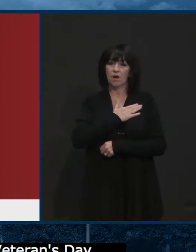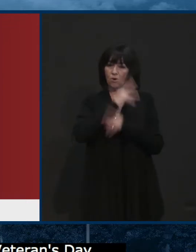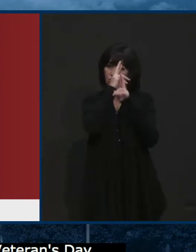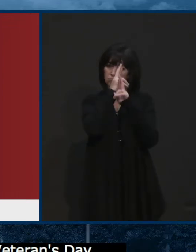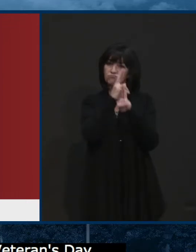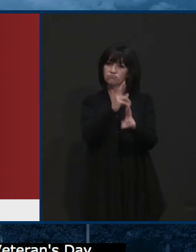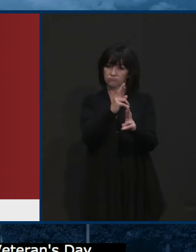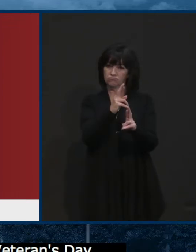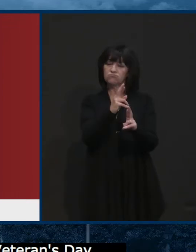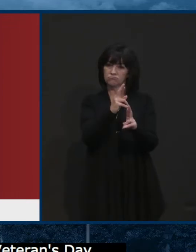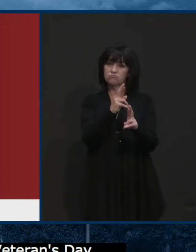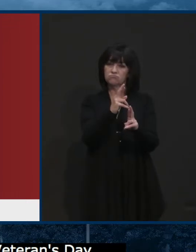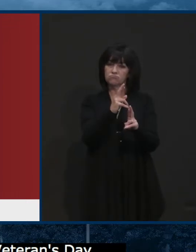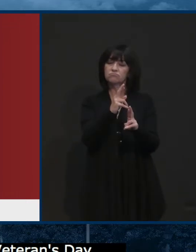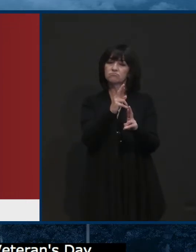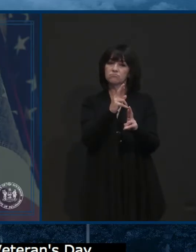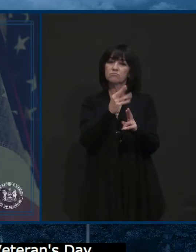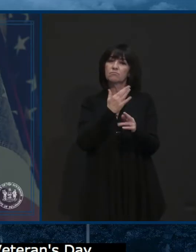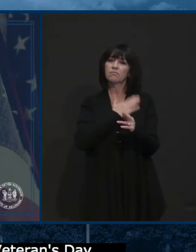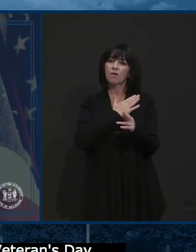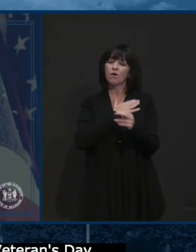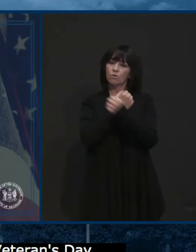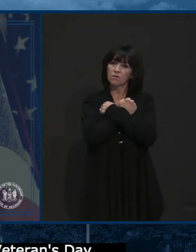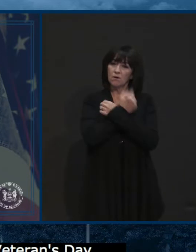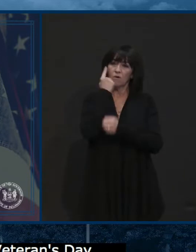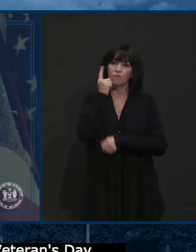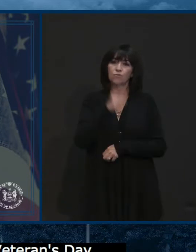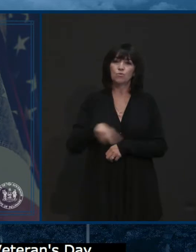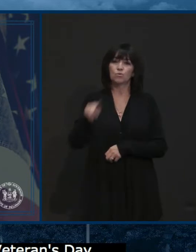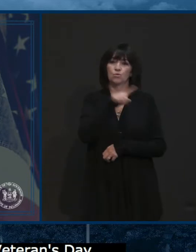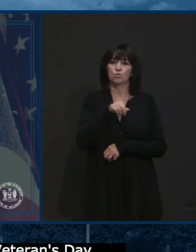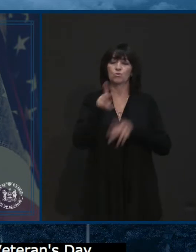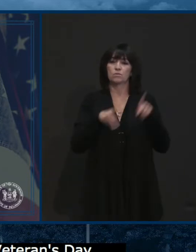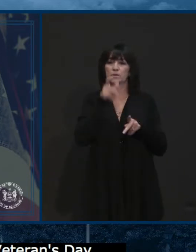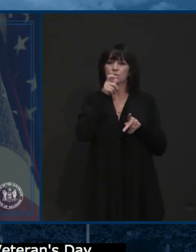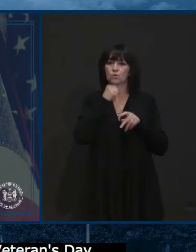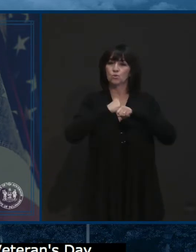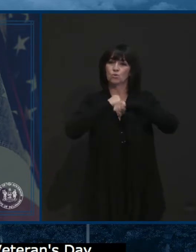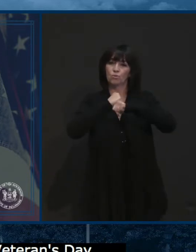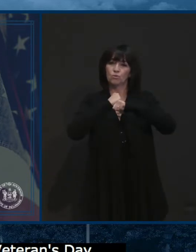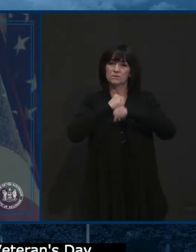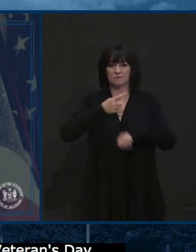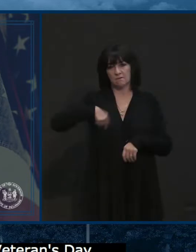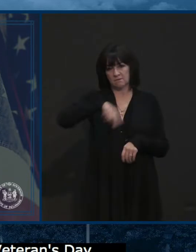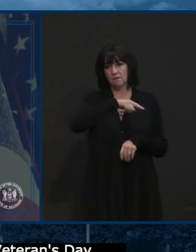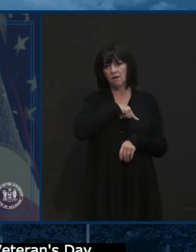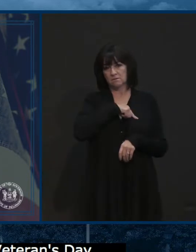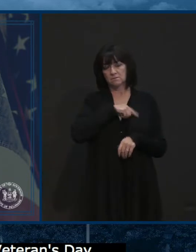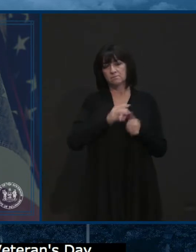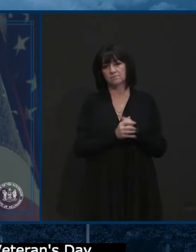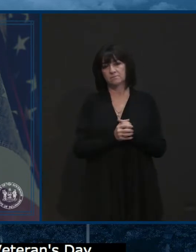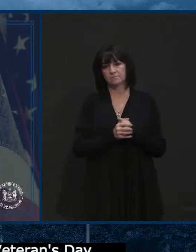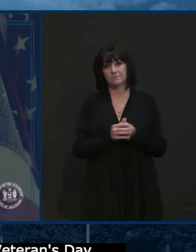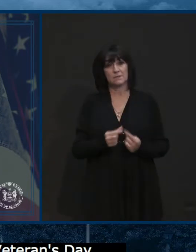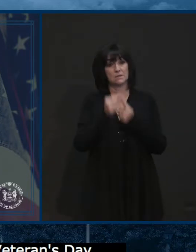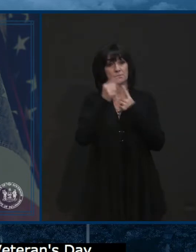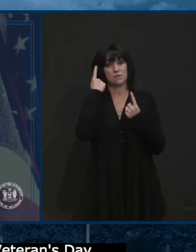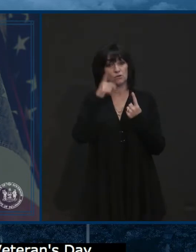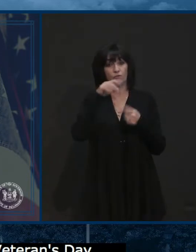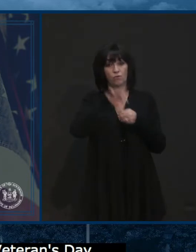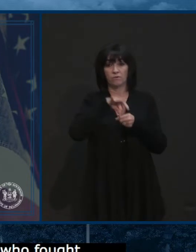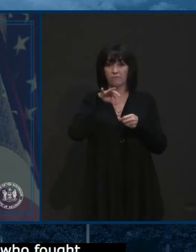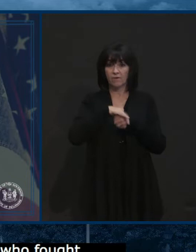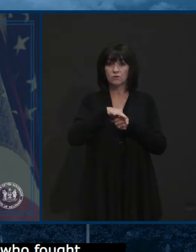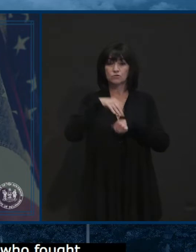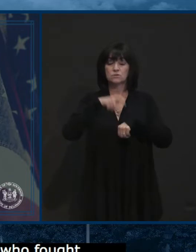to protect our freedoms, to protect the freedoms that we exercised just a week ago on Election Day. Normally, we